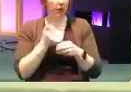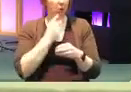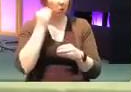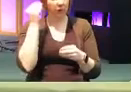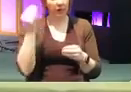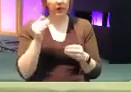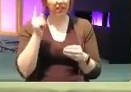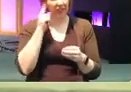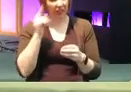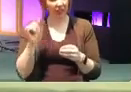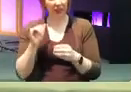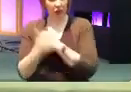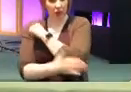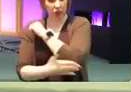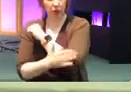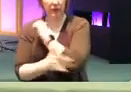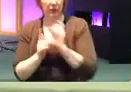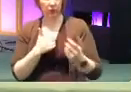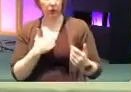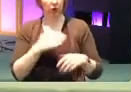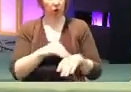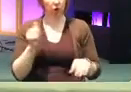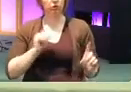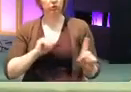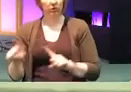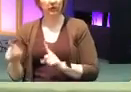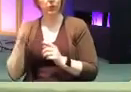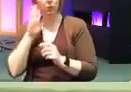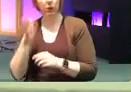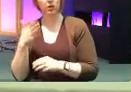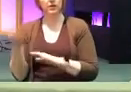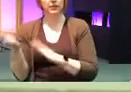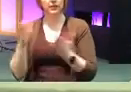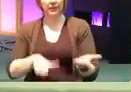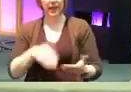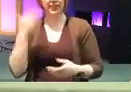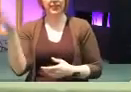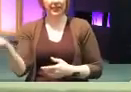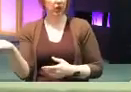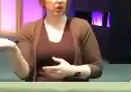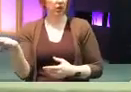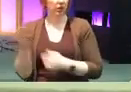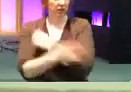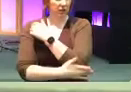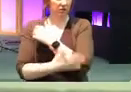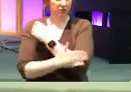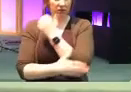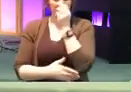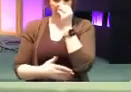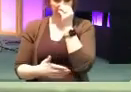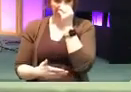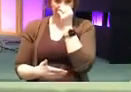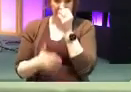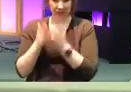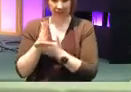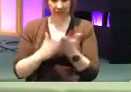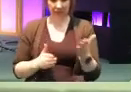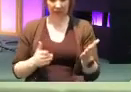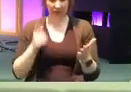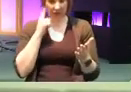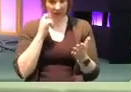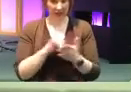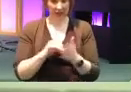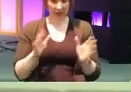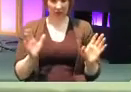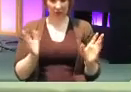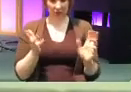that the country that they were called to, that they were going to, they were going to die in that country. And some of us would say, well, that's rather extreme, isn't it?